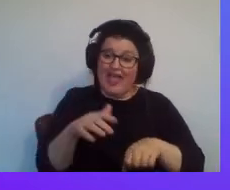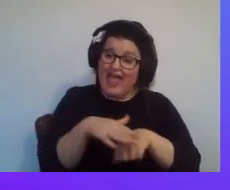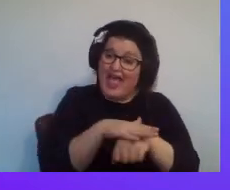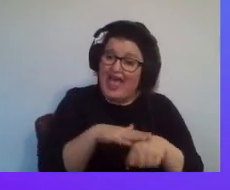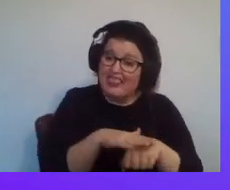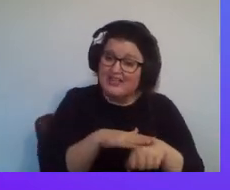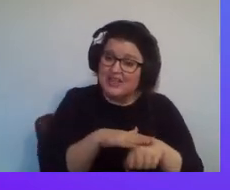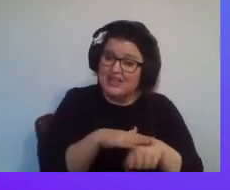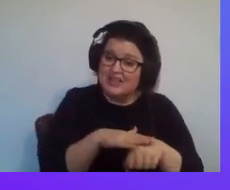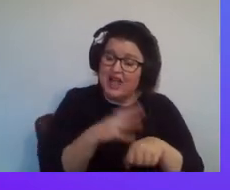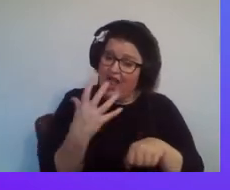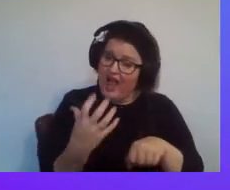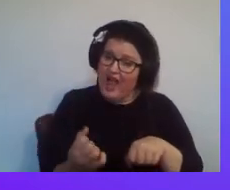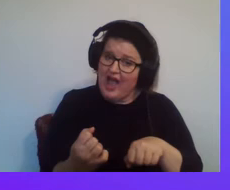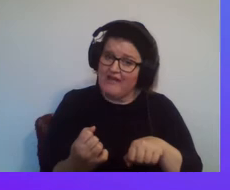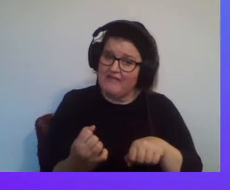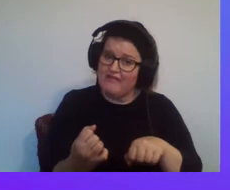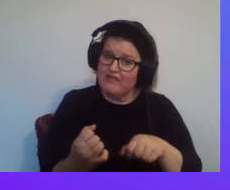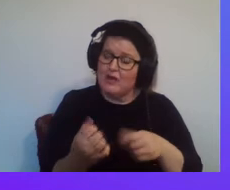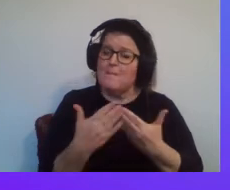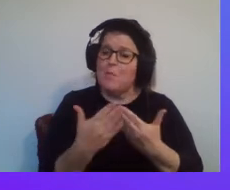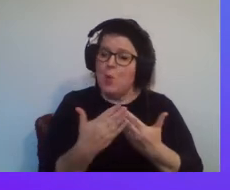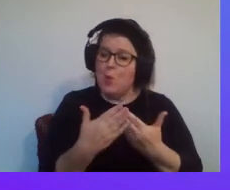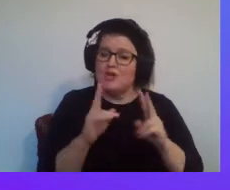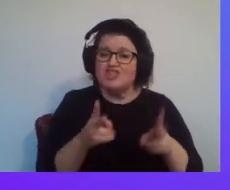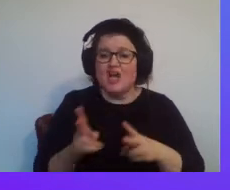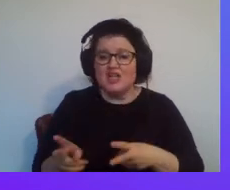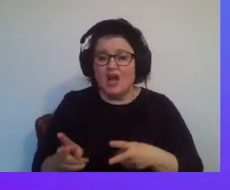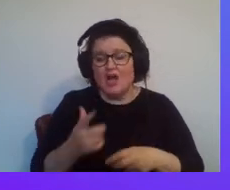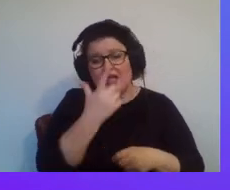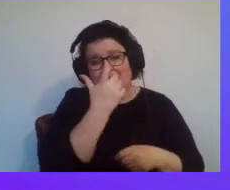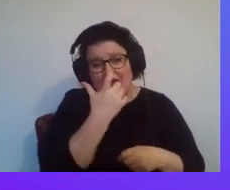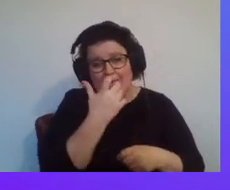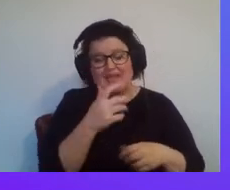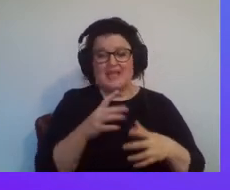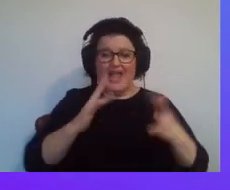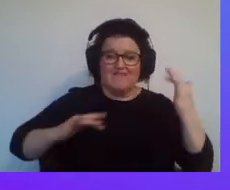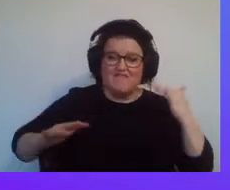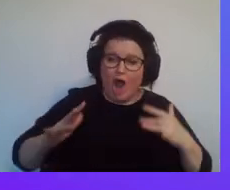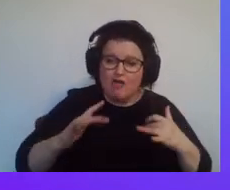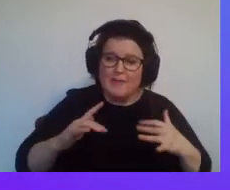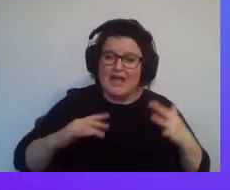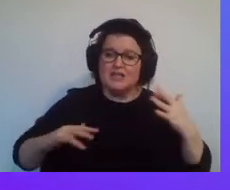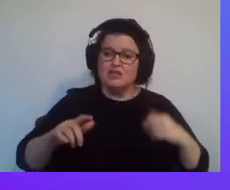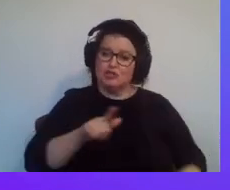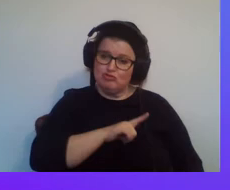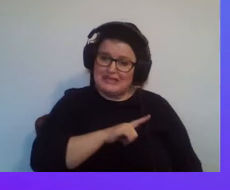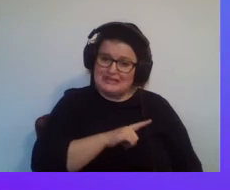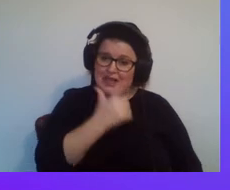causes of this, and we can go from biological reasons to environmental reasons. And it has been